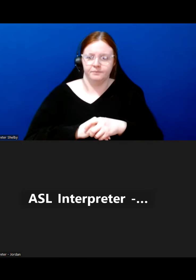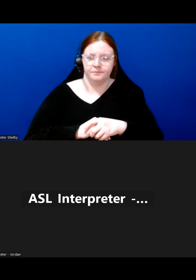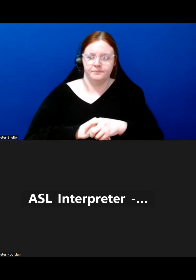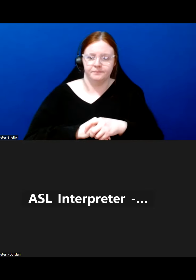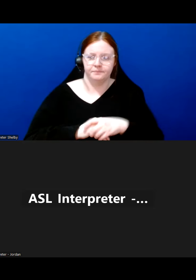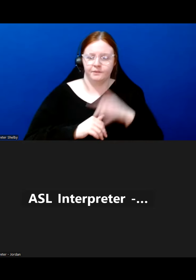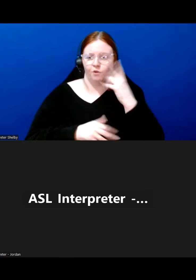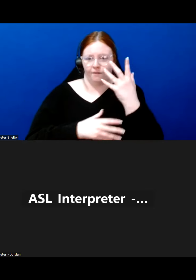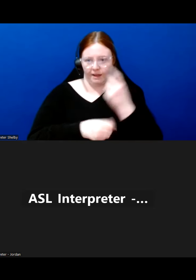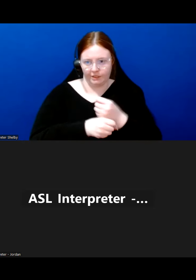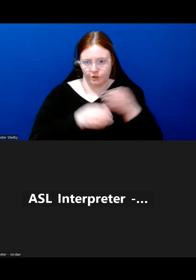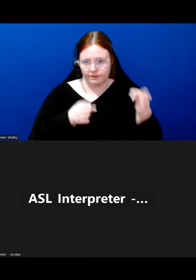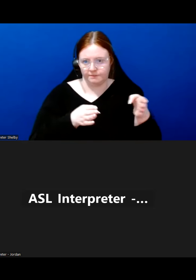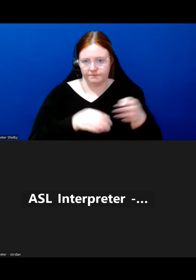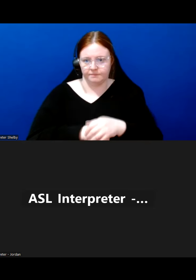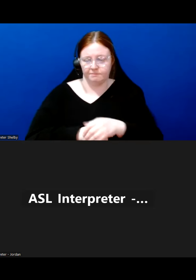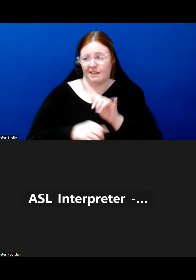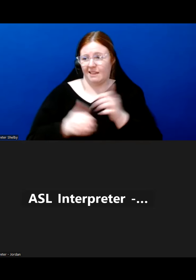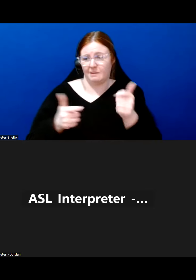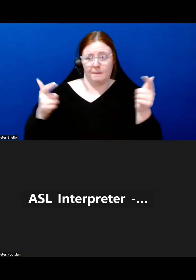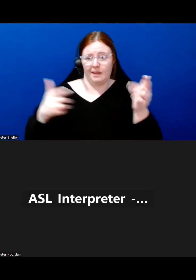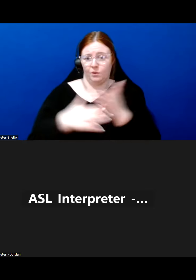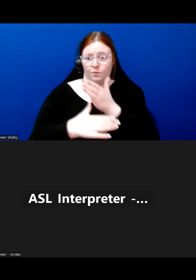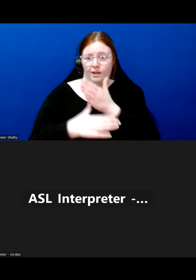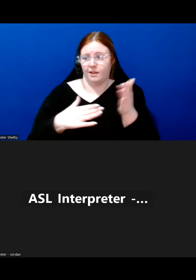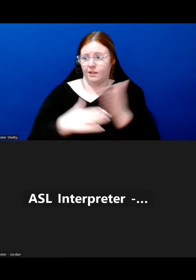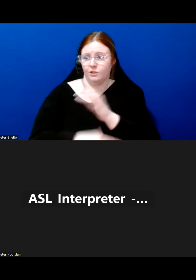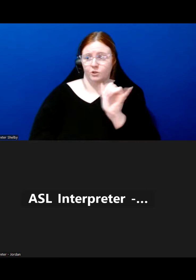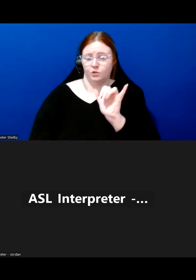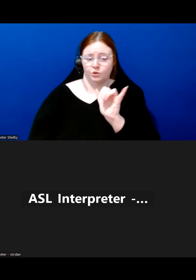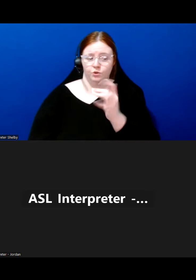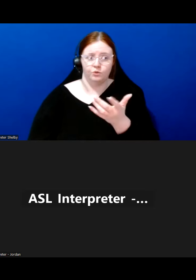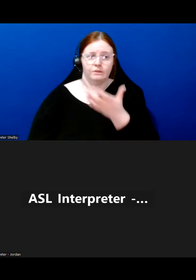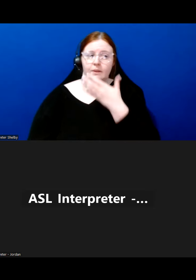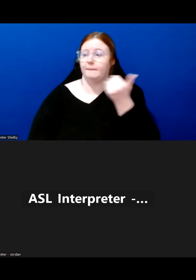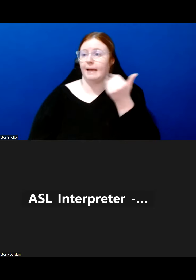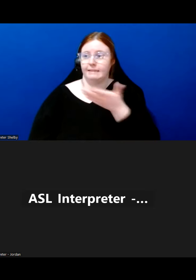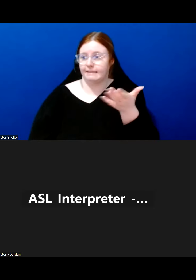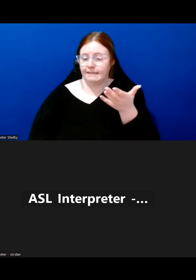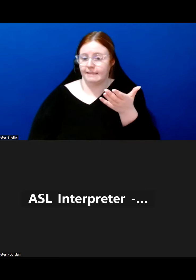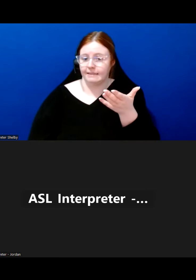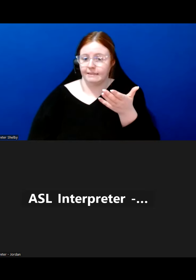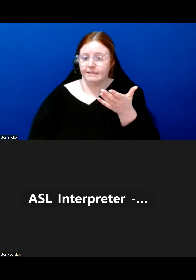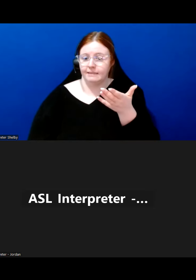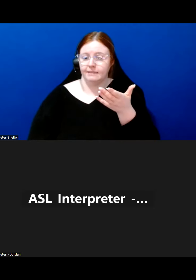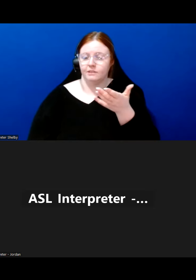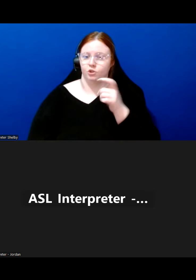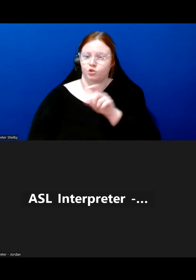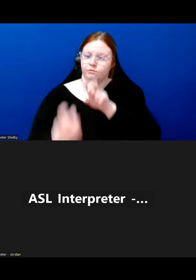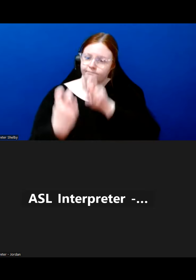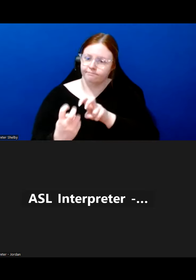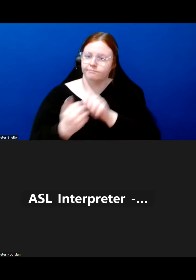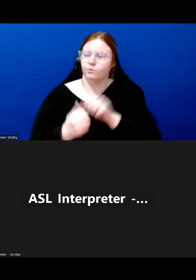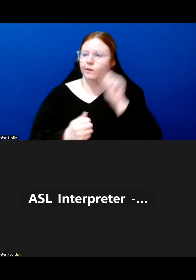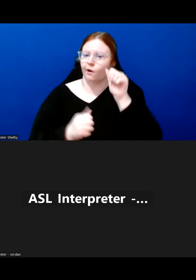5 years. And it's quite a big range, of course, like Karla said. So the best thing is to really sit down with an audiologist to see, well,